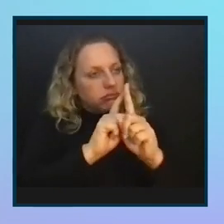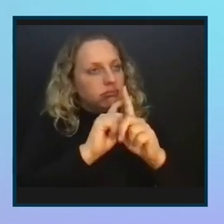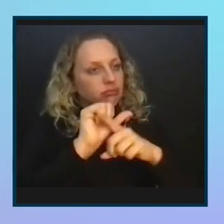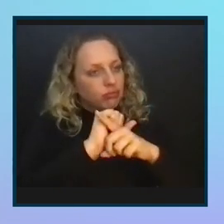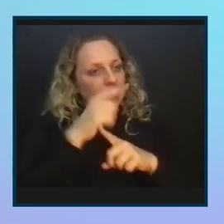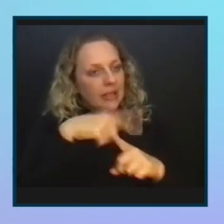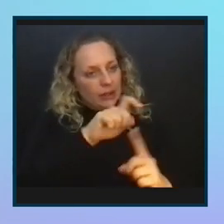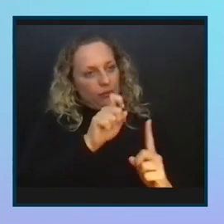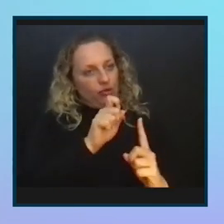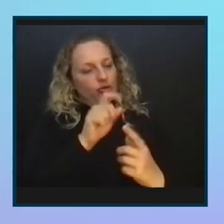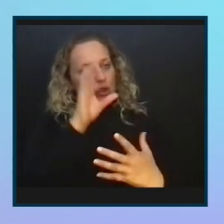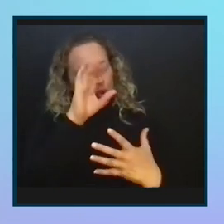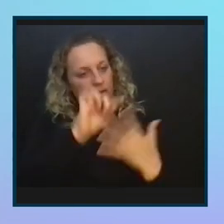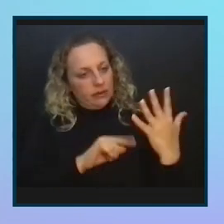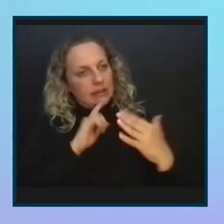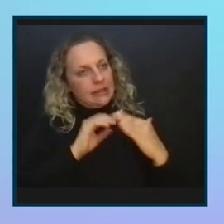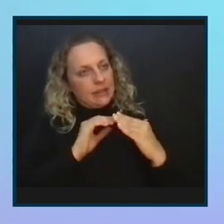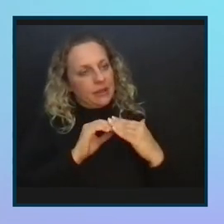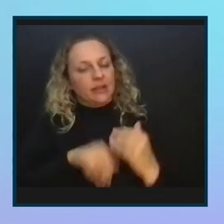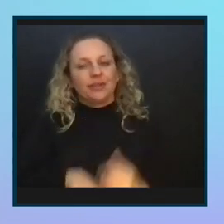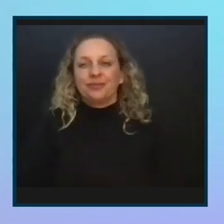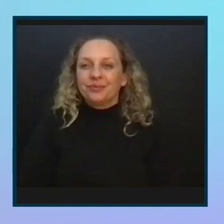things you should look out for.